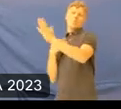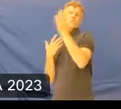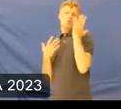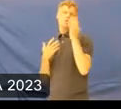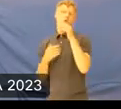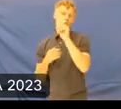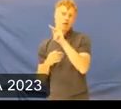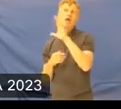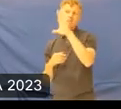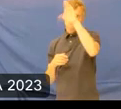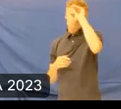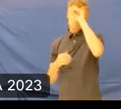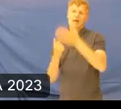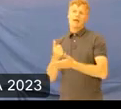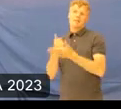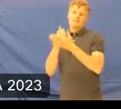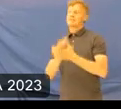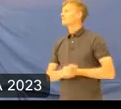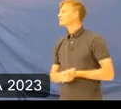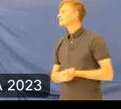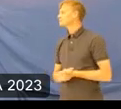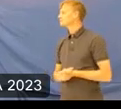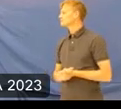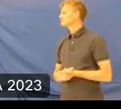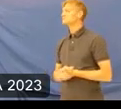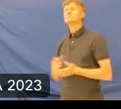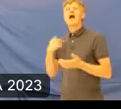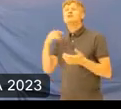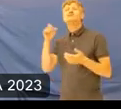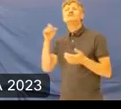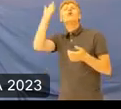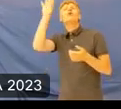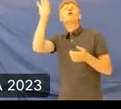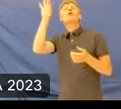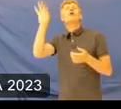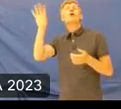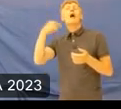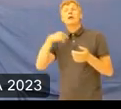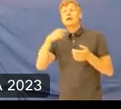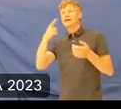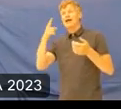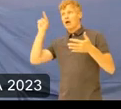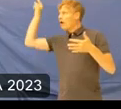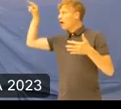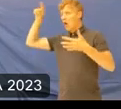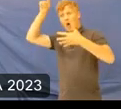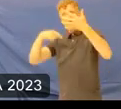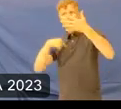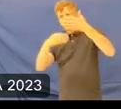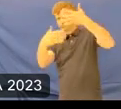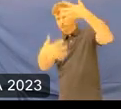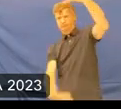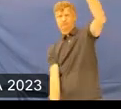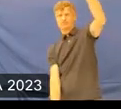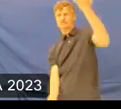Here's a potential candidate. I'm just throwing these out actually for you to think about, which is, you know, other things being equal, match